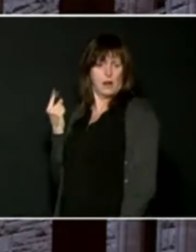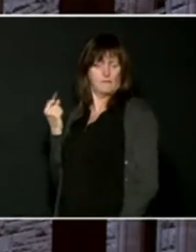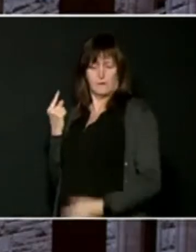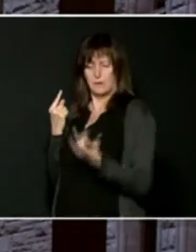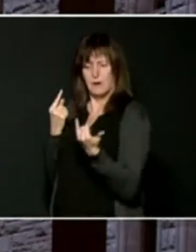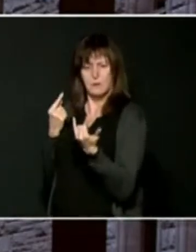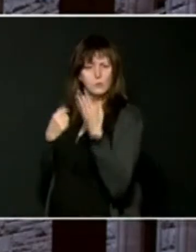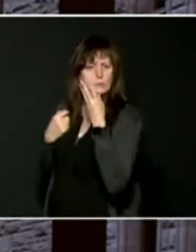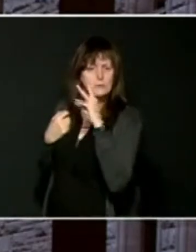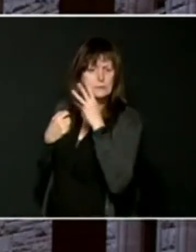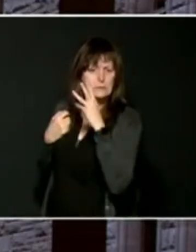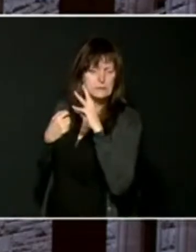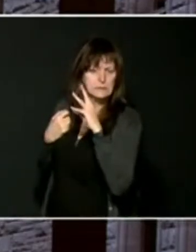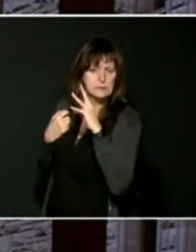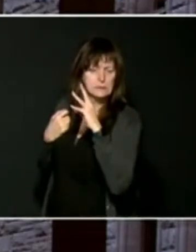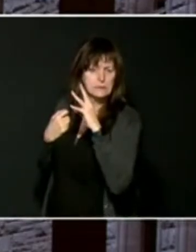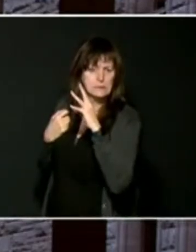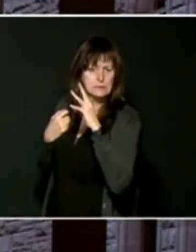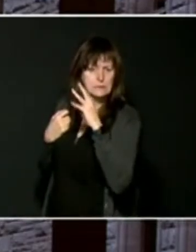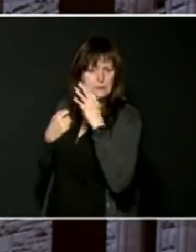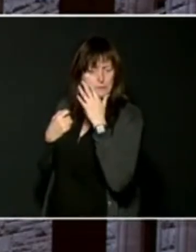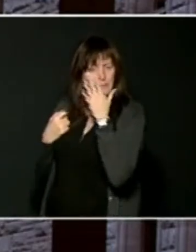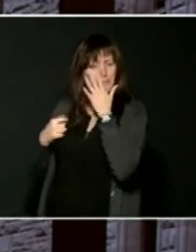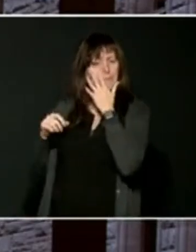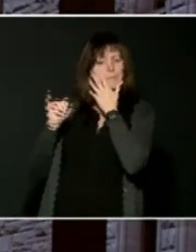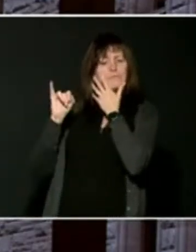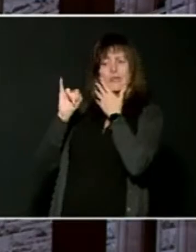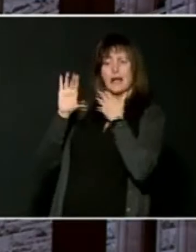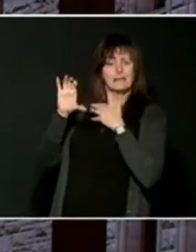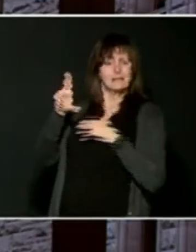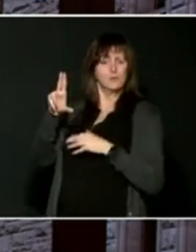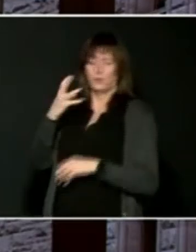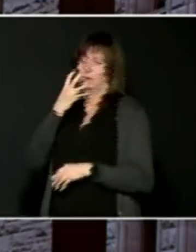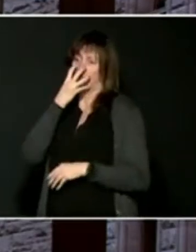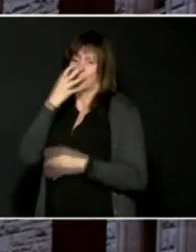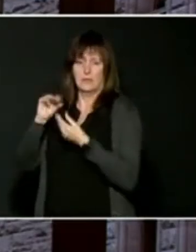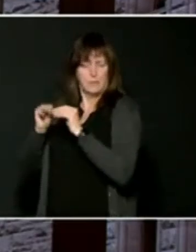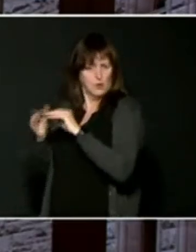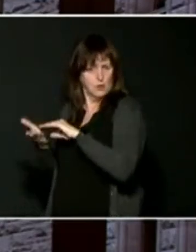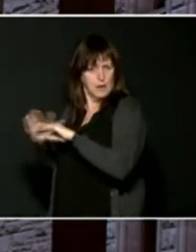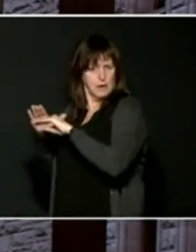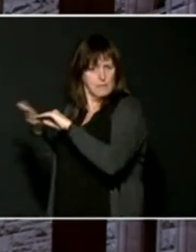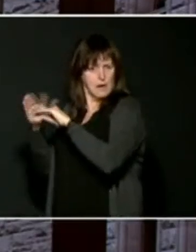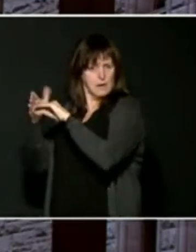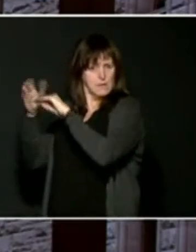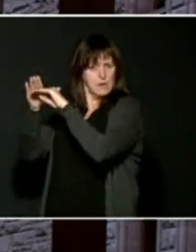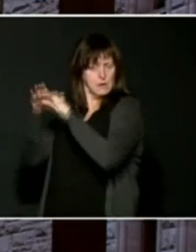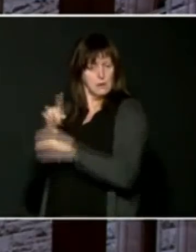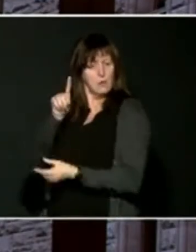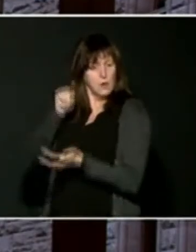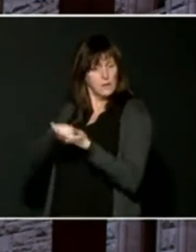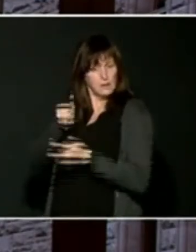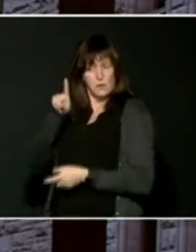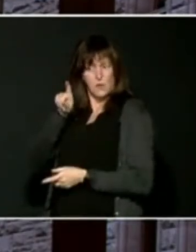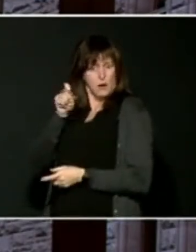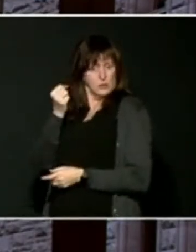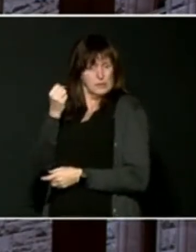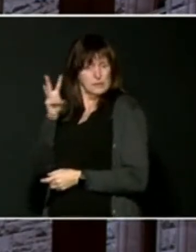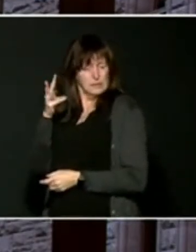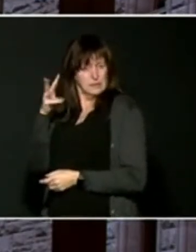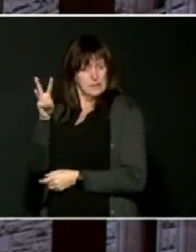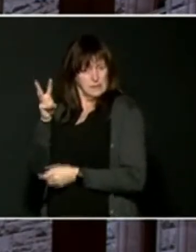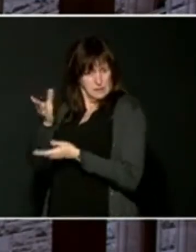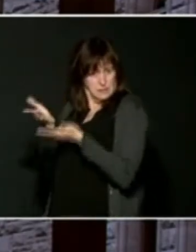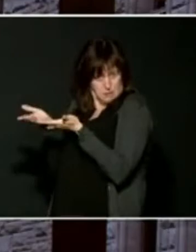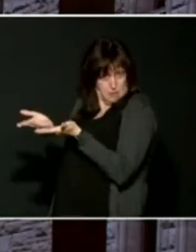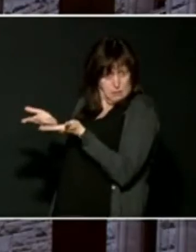patients in the hospital ICU have been showing increases. And so now we have 1,116 people currently hospitalized with a diagnosis